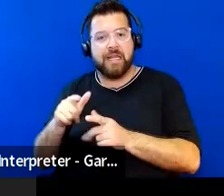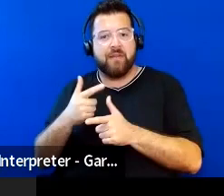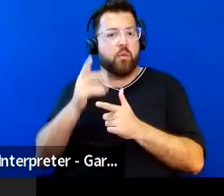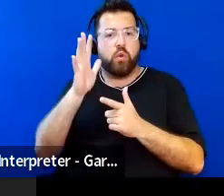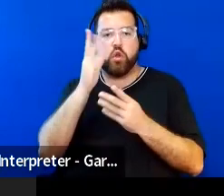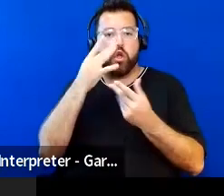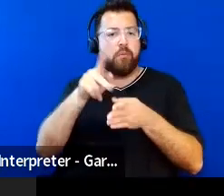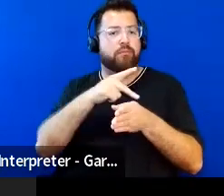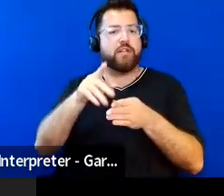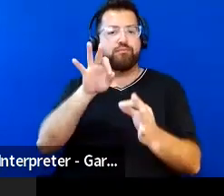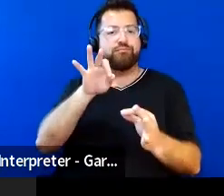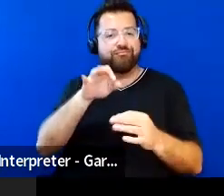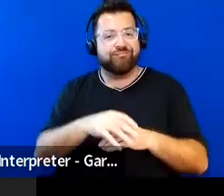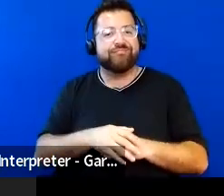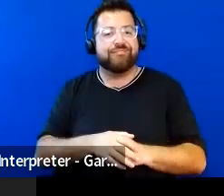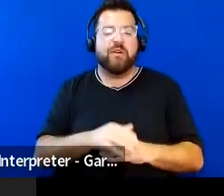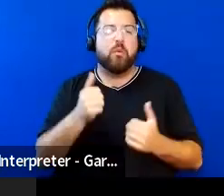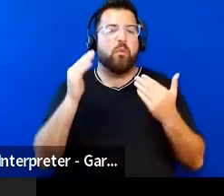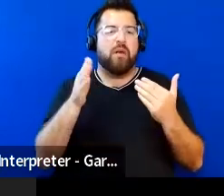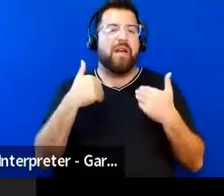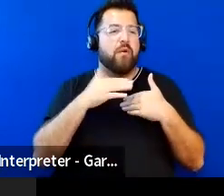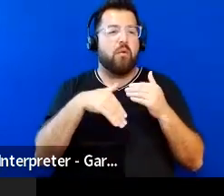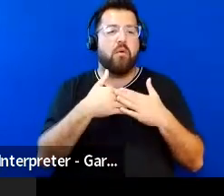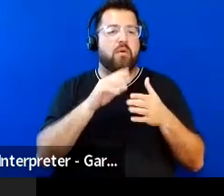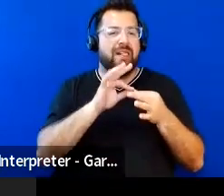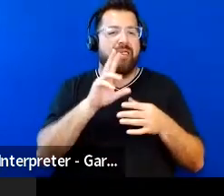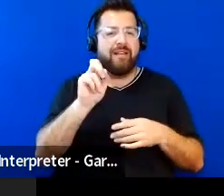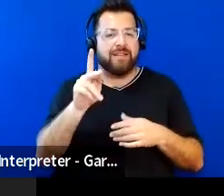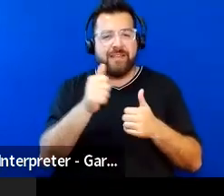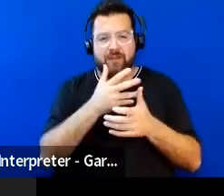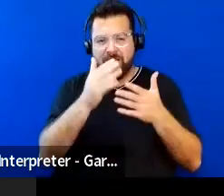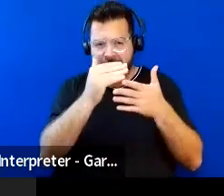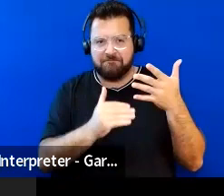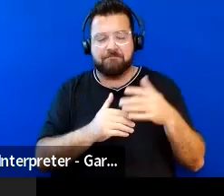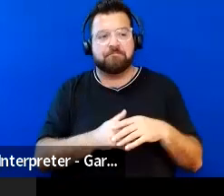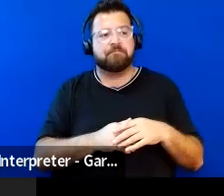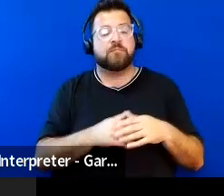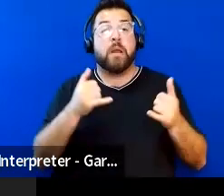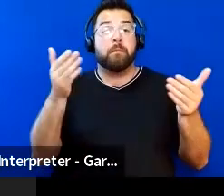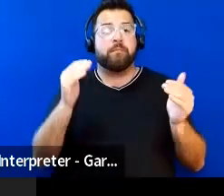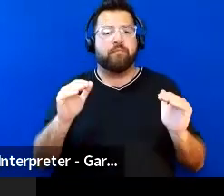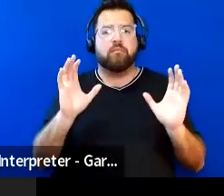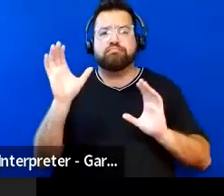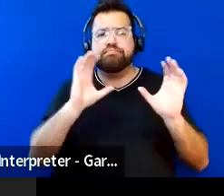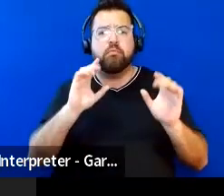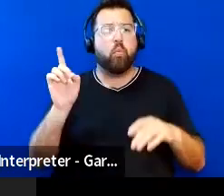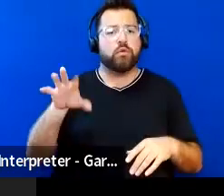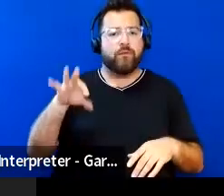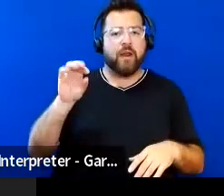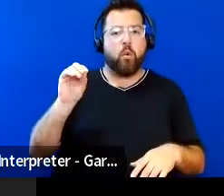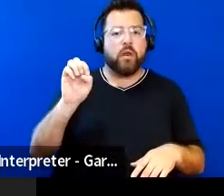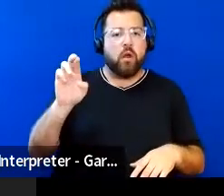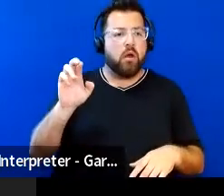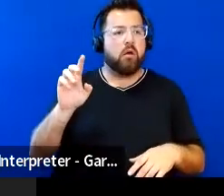all professional with the links and everything. Okay, so finding OER, where to look for your high